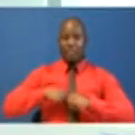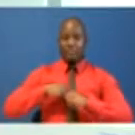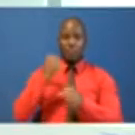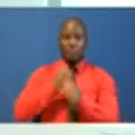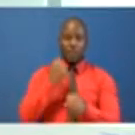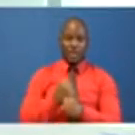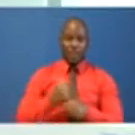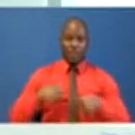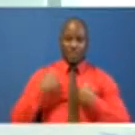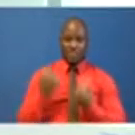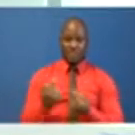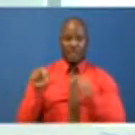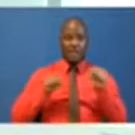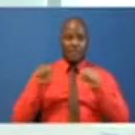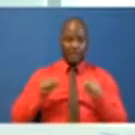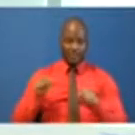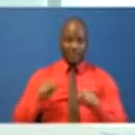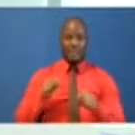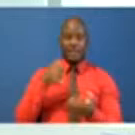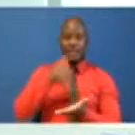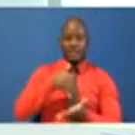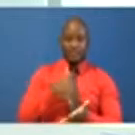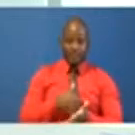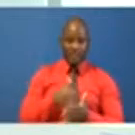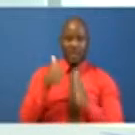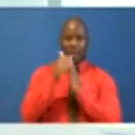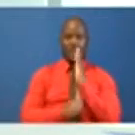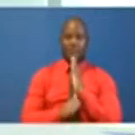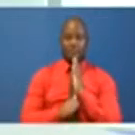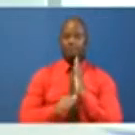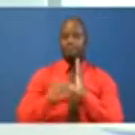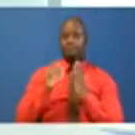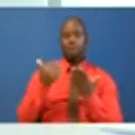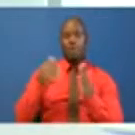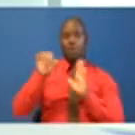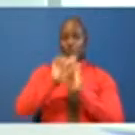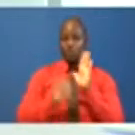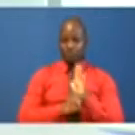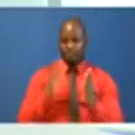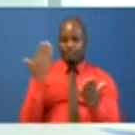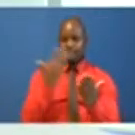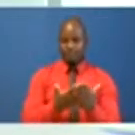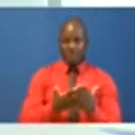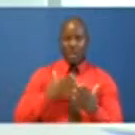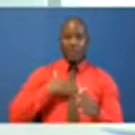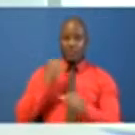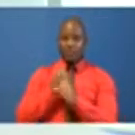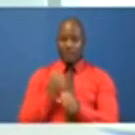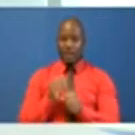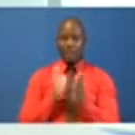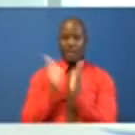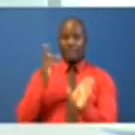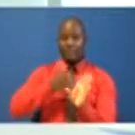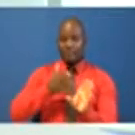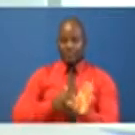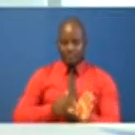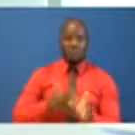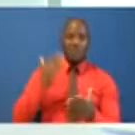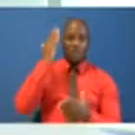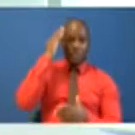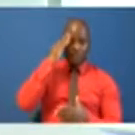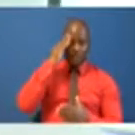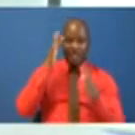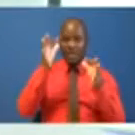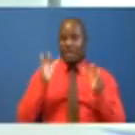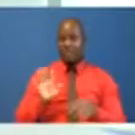execute our self-governance as anticipated under the constitution with the transfer of our functions public participation has been low the